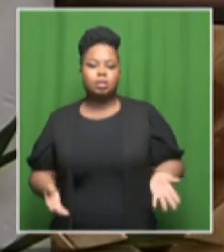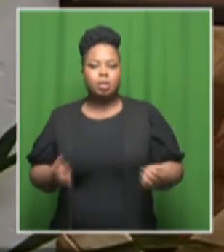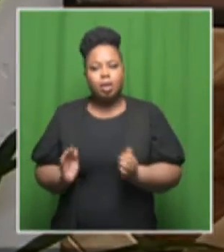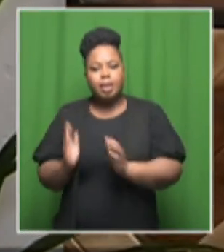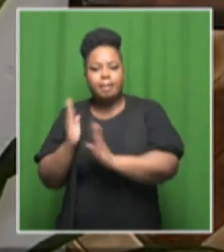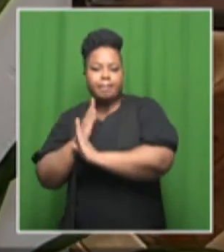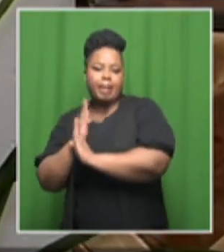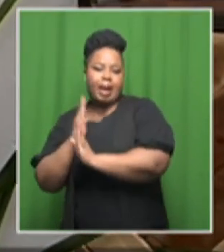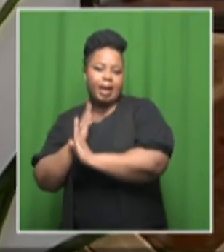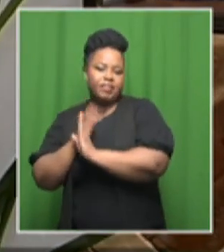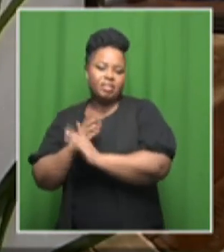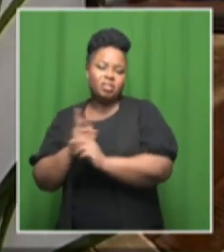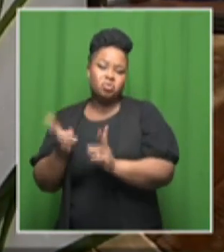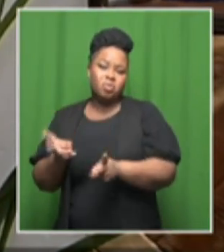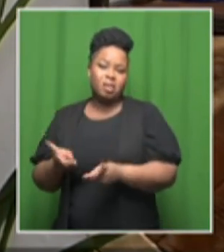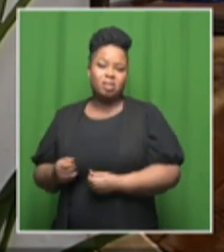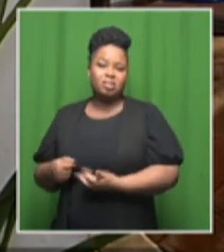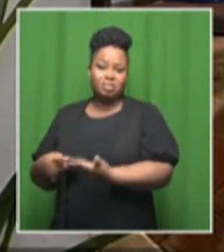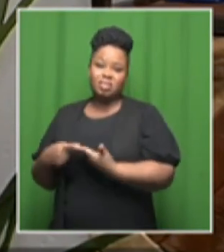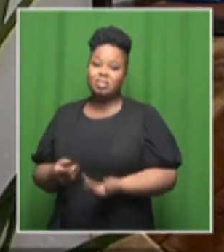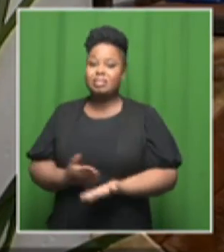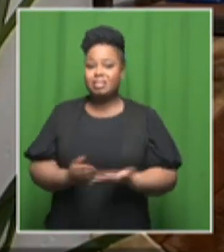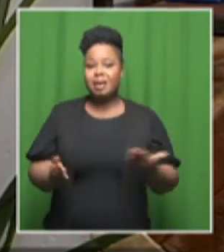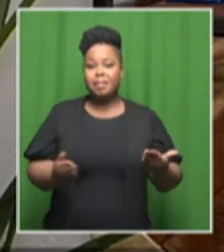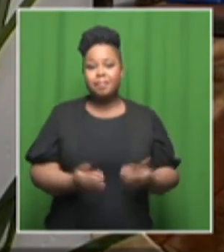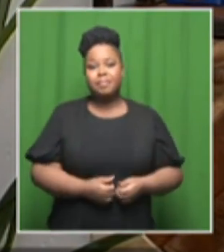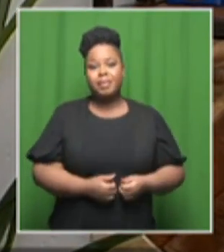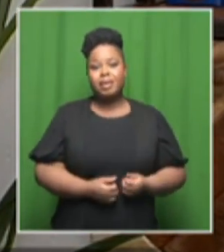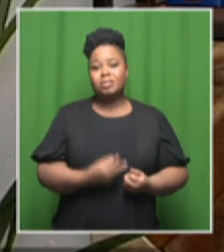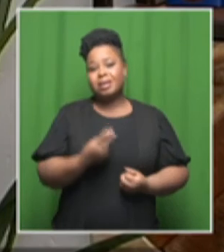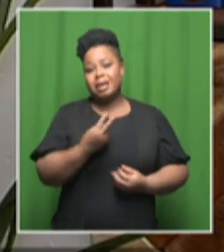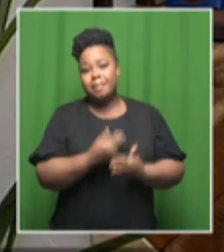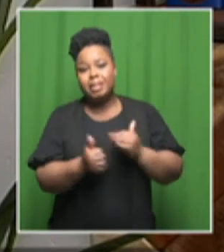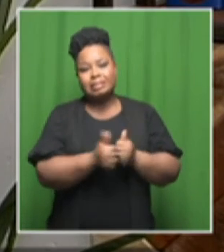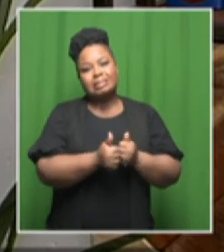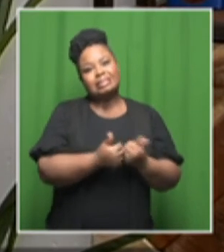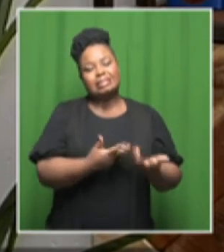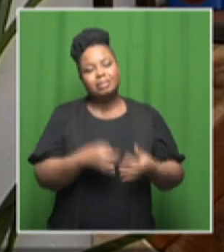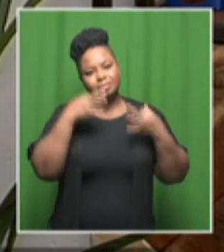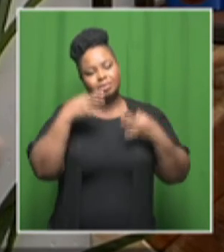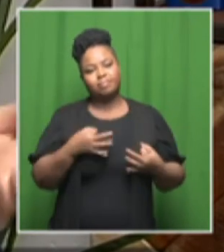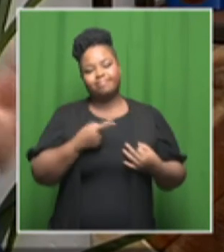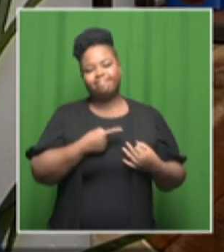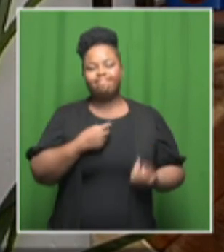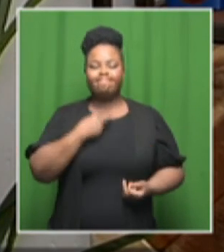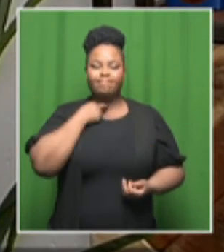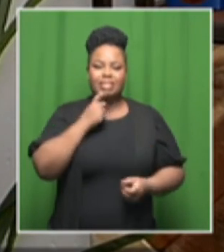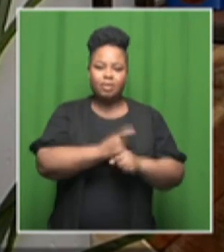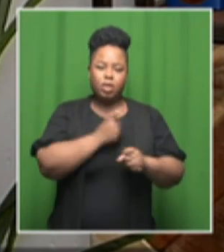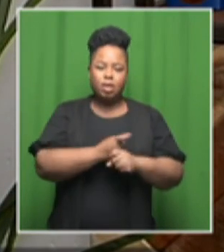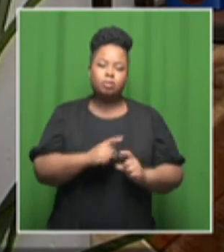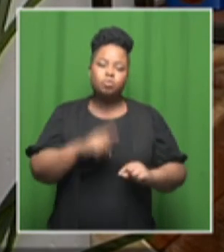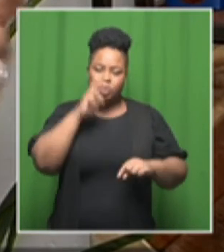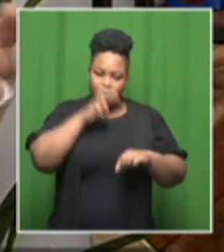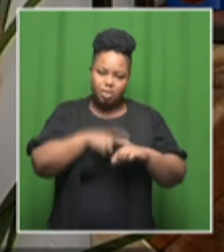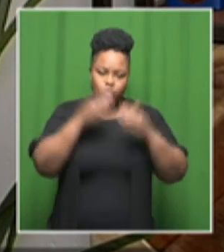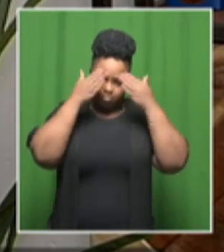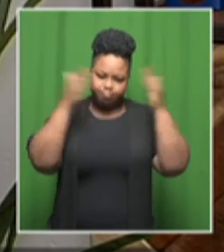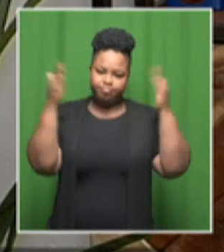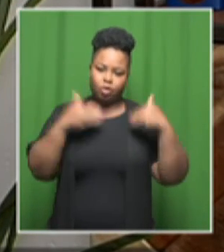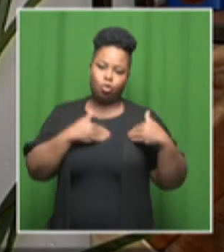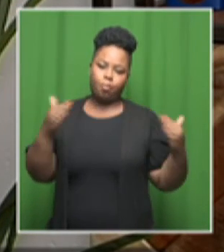and the difficulty that couples go through in this process. I think it's important that we do have these conversations and are very open about it.